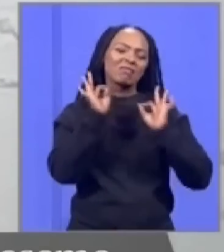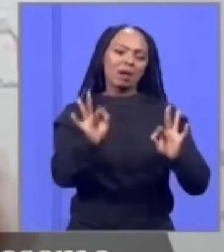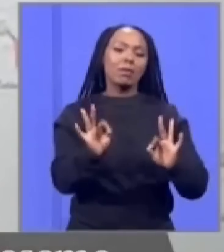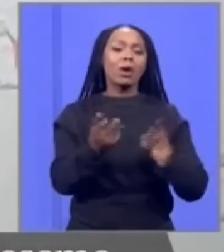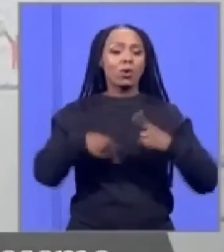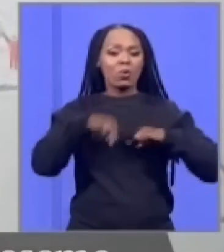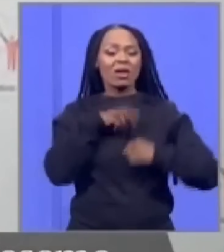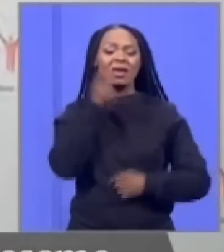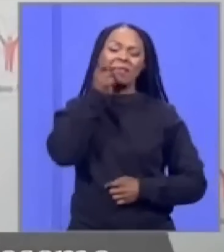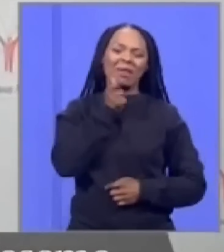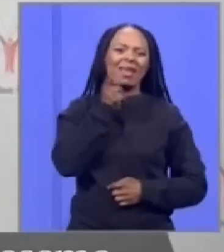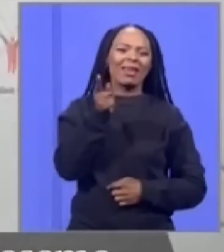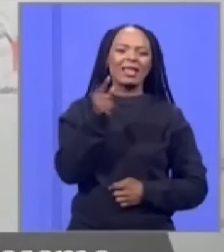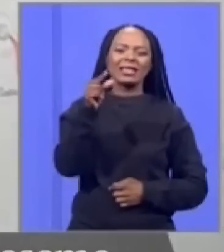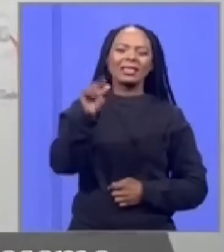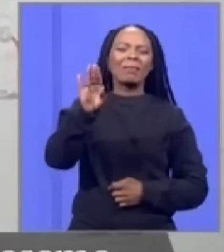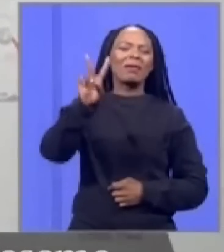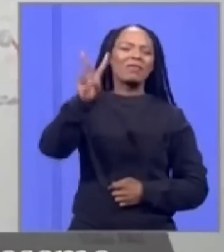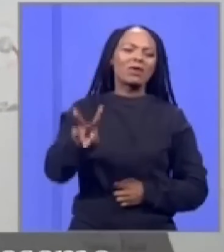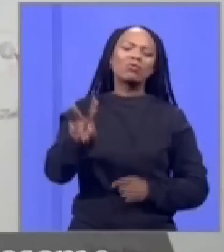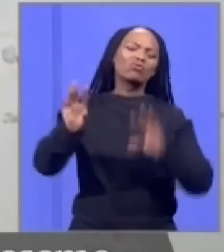majida is GBV man.